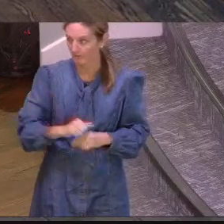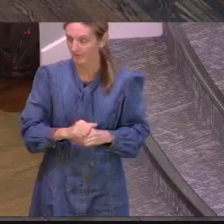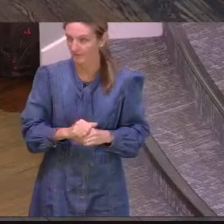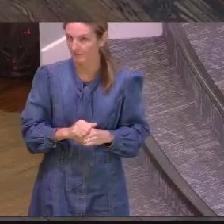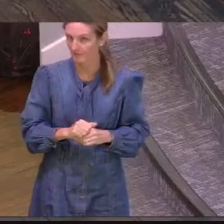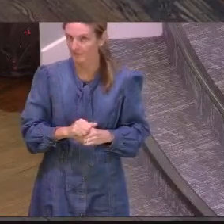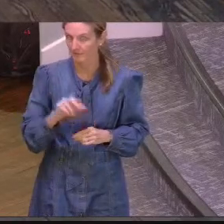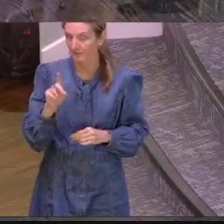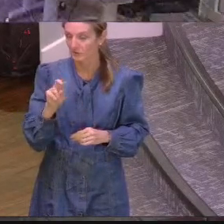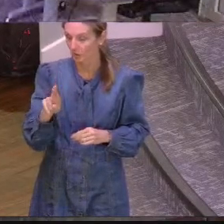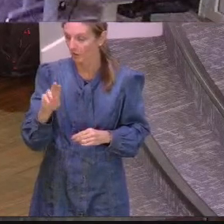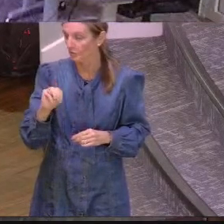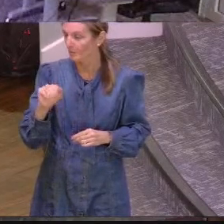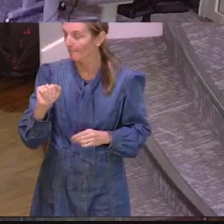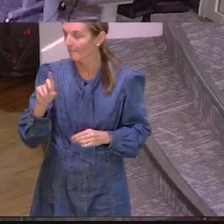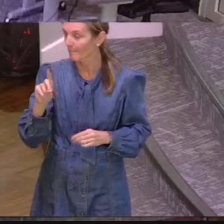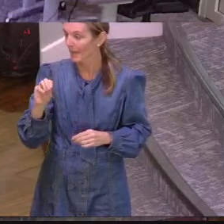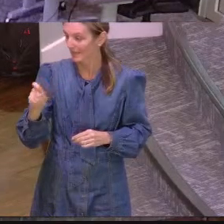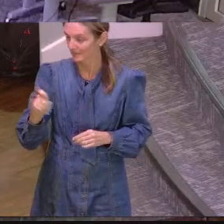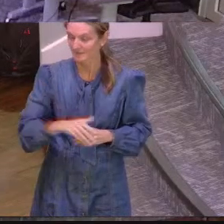And Dr. Maddox.